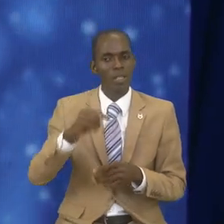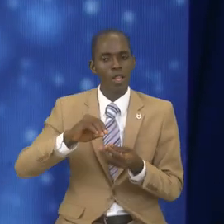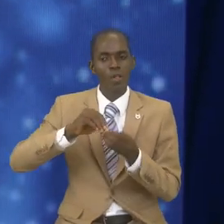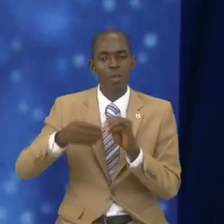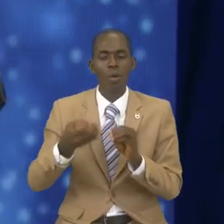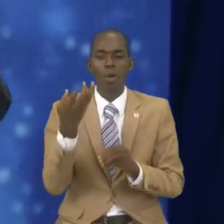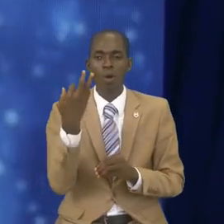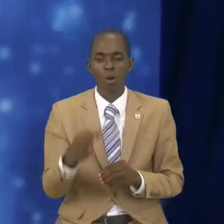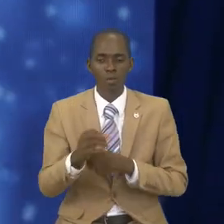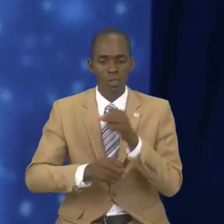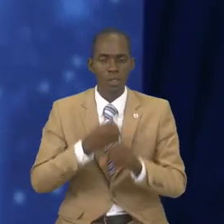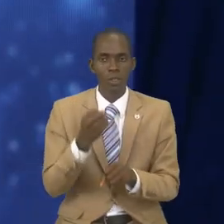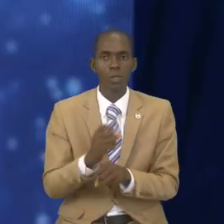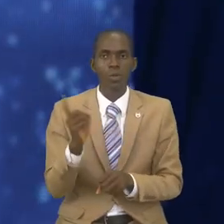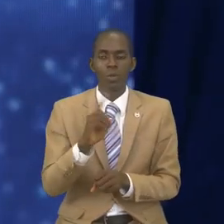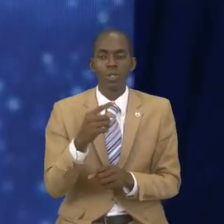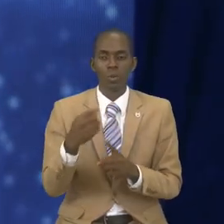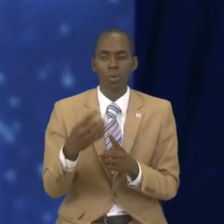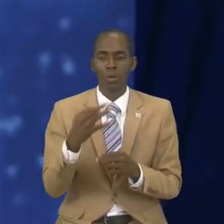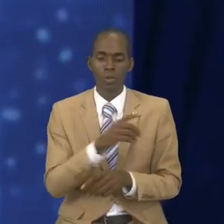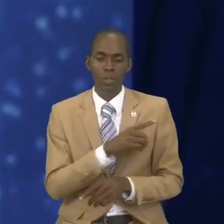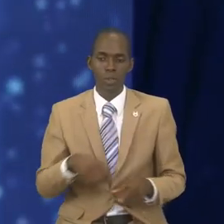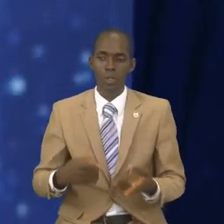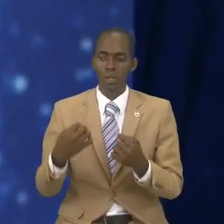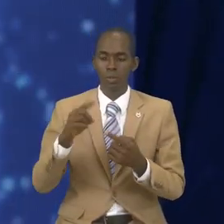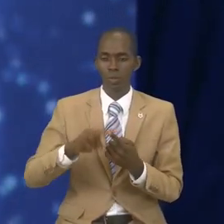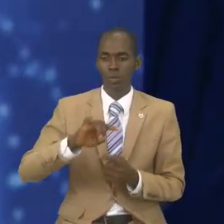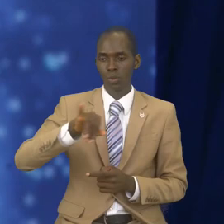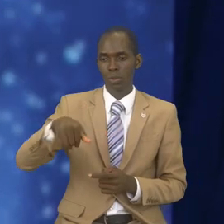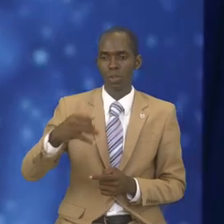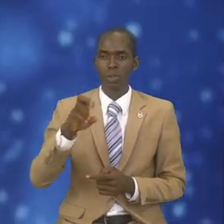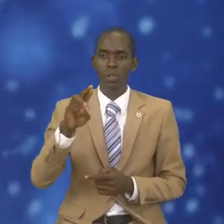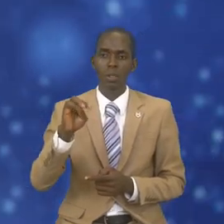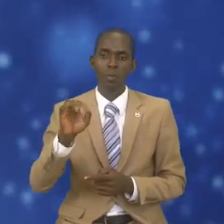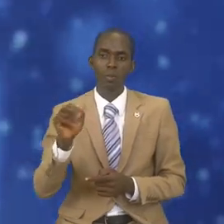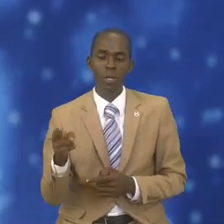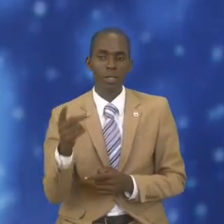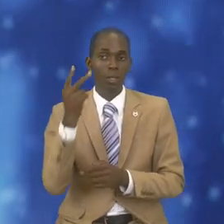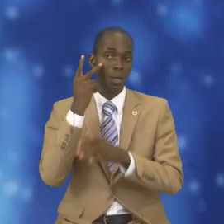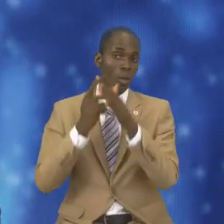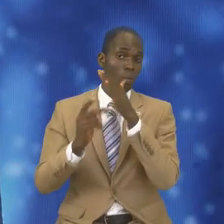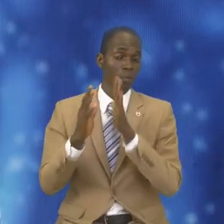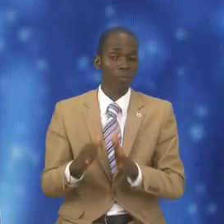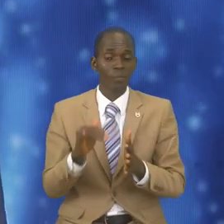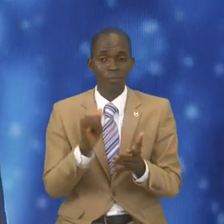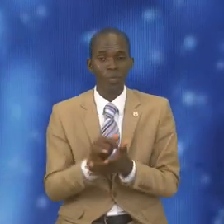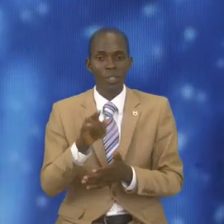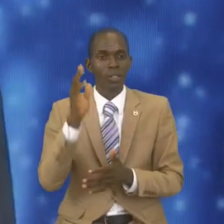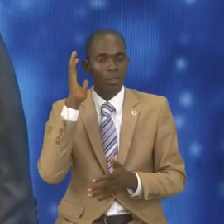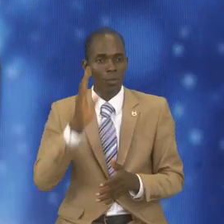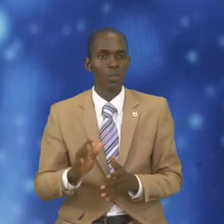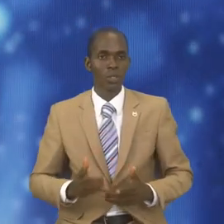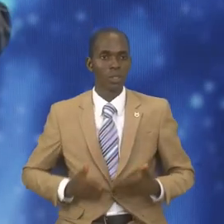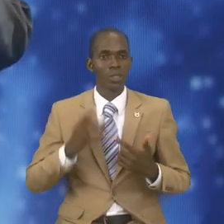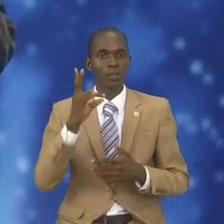the word of the Lord came to Jeremiah the prophet, that he would accomplish 70